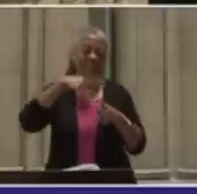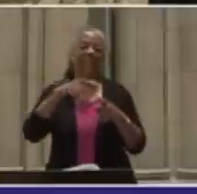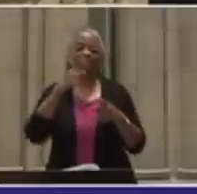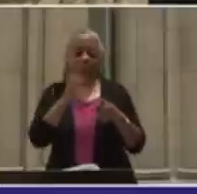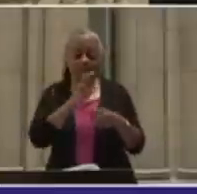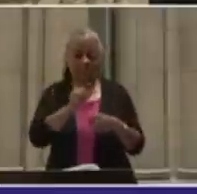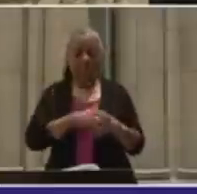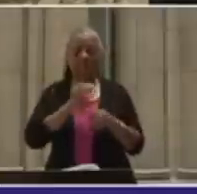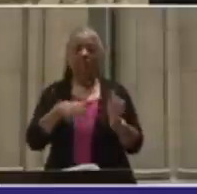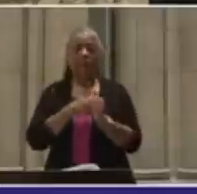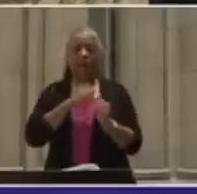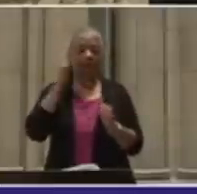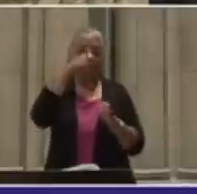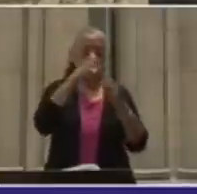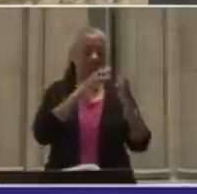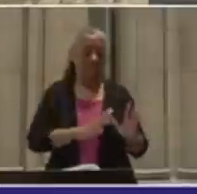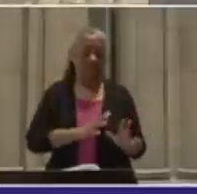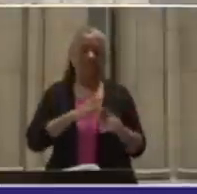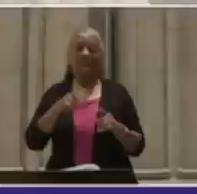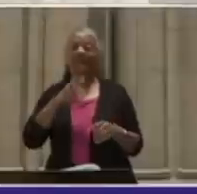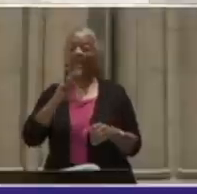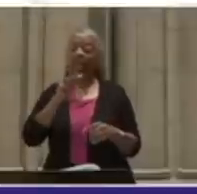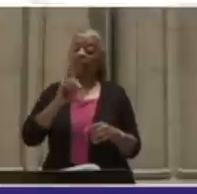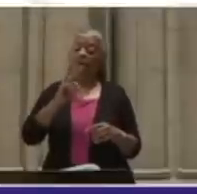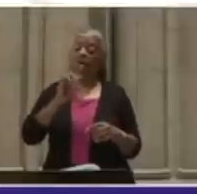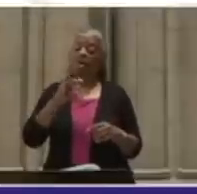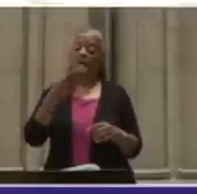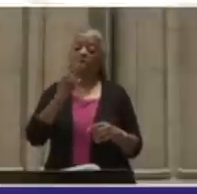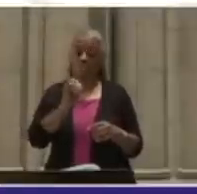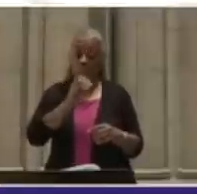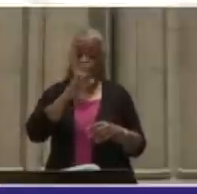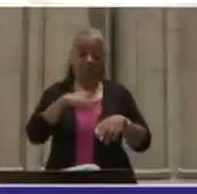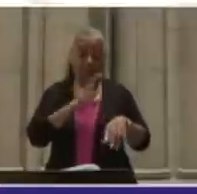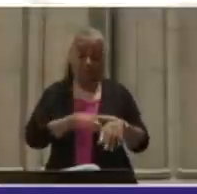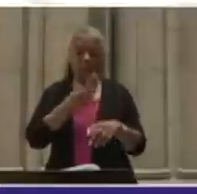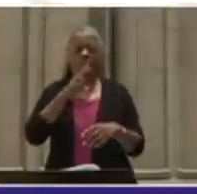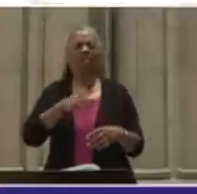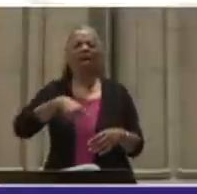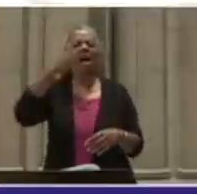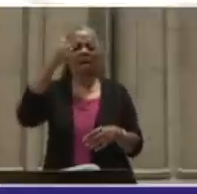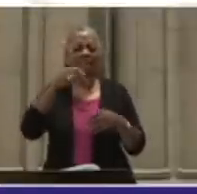country, behind African Americans. And the Navajo Nation has one of the highest death